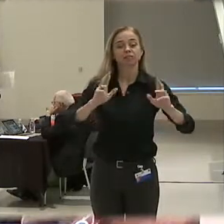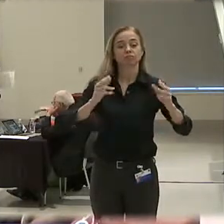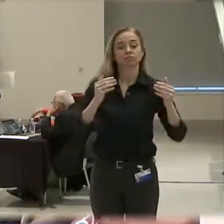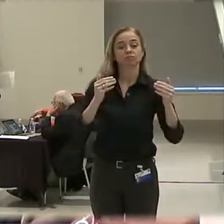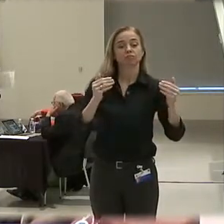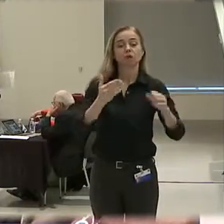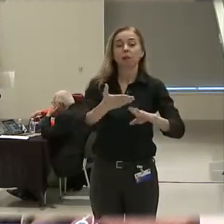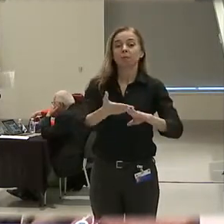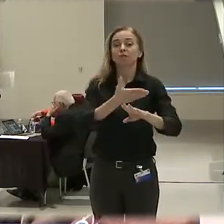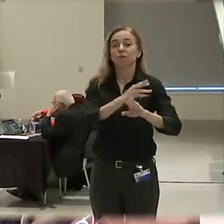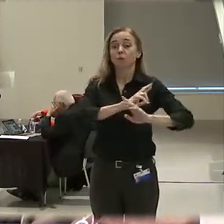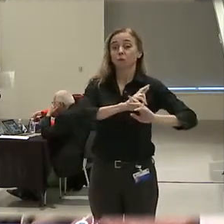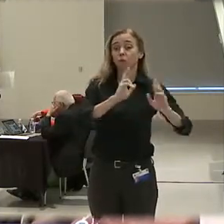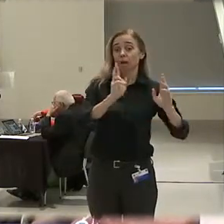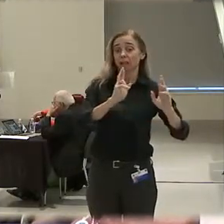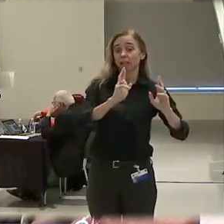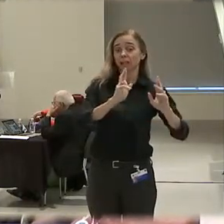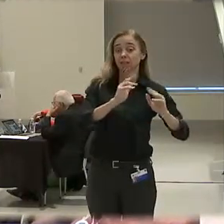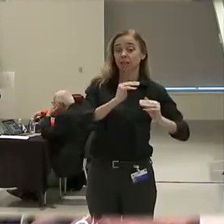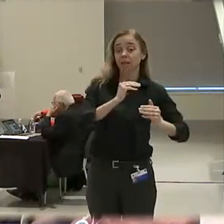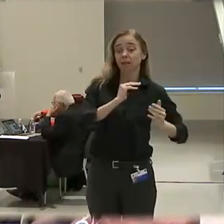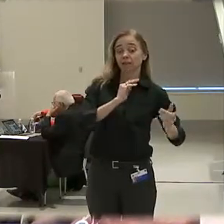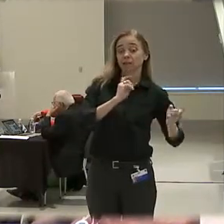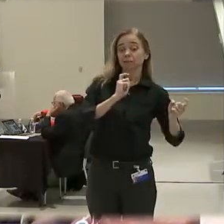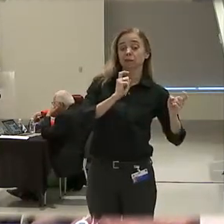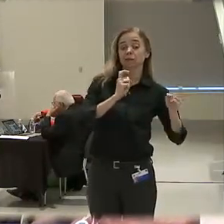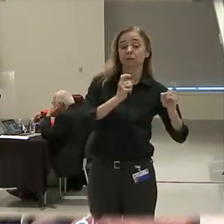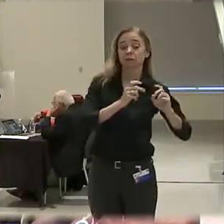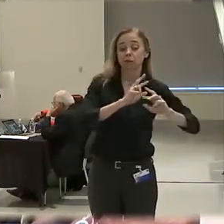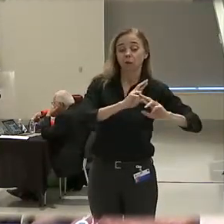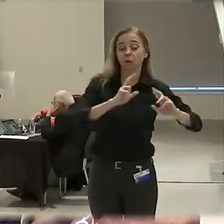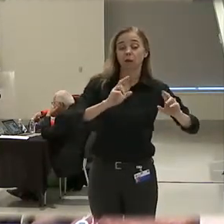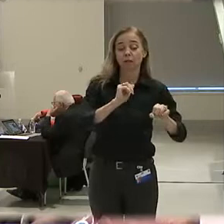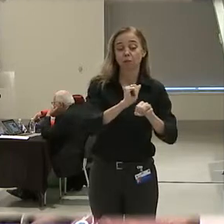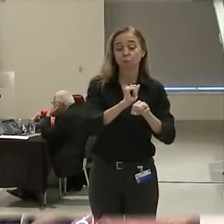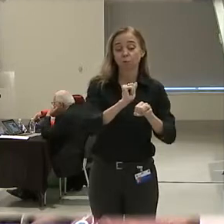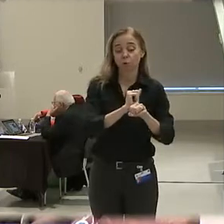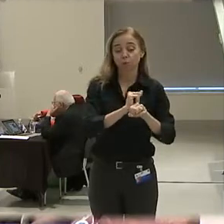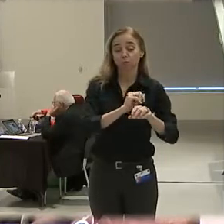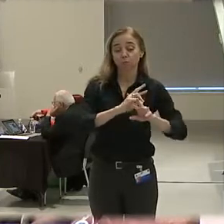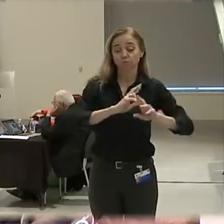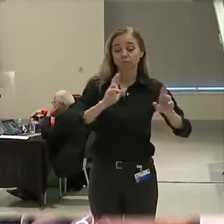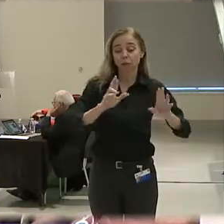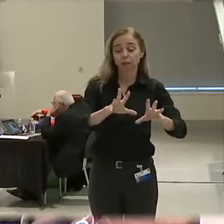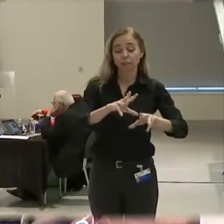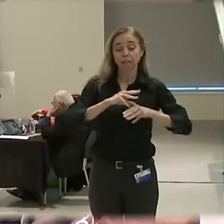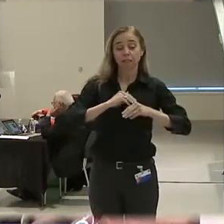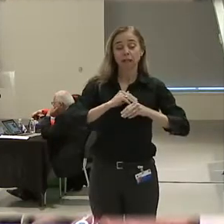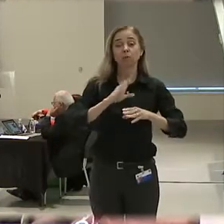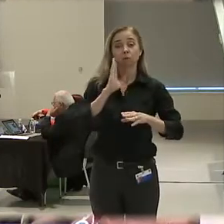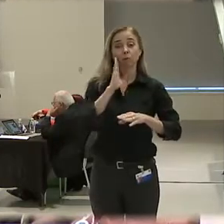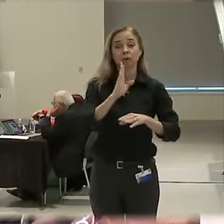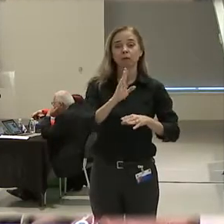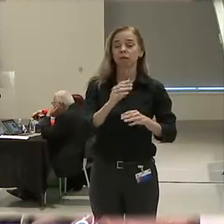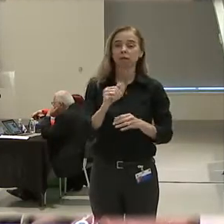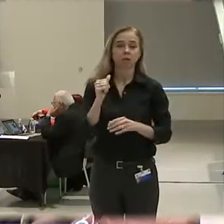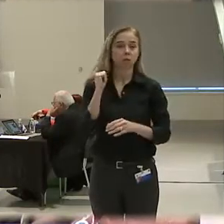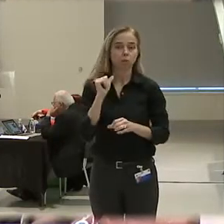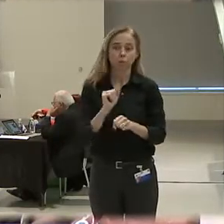has evolved to the place where its workforce is ready to accept them, they will not